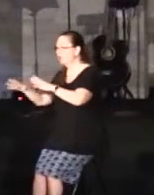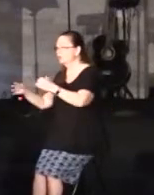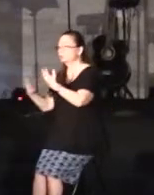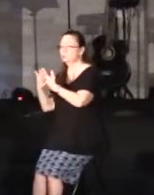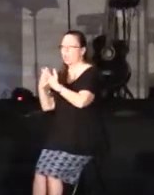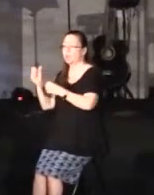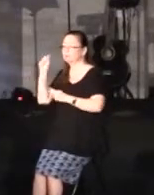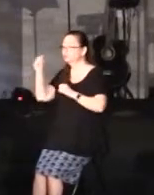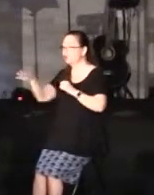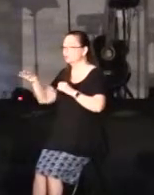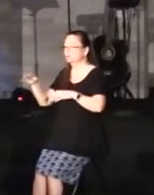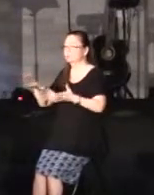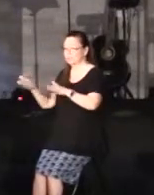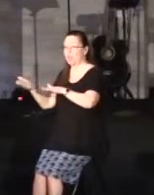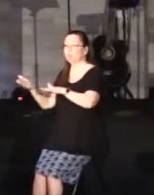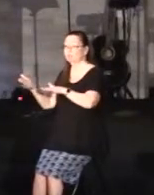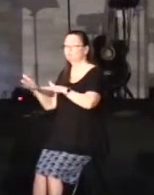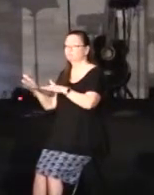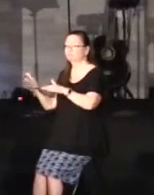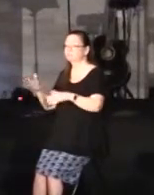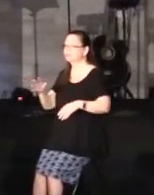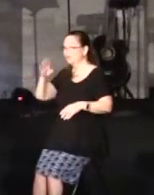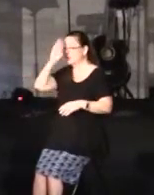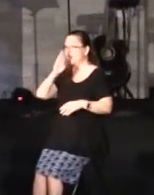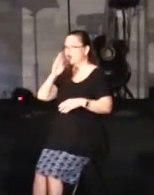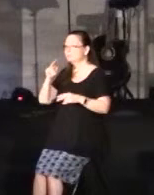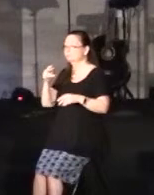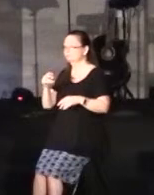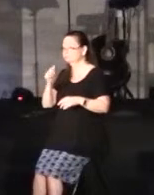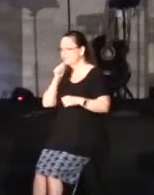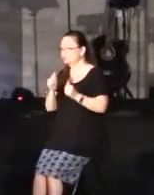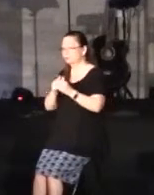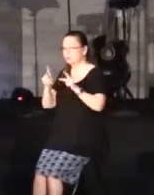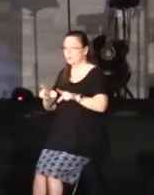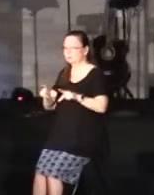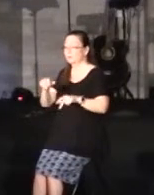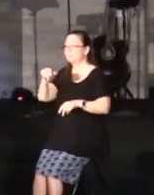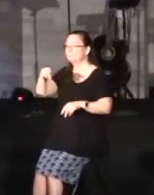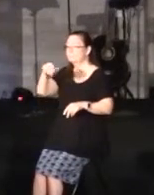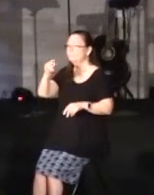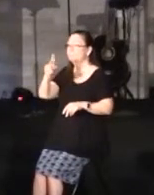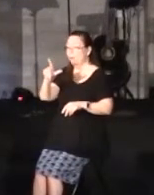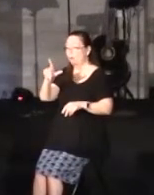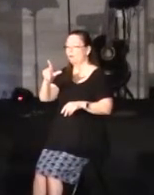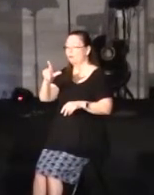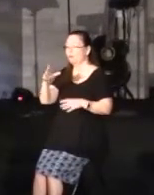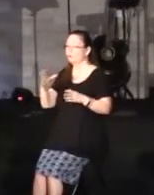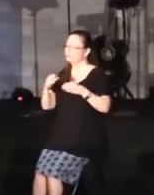being stoned to death. Okay? You want to talk about God being patient with a person. The Apostle Paul was somebody who